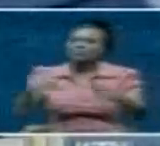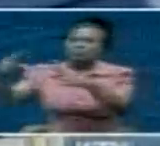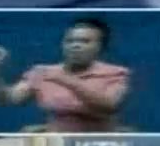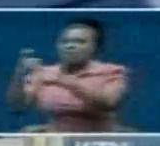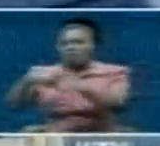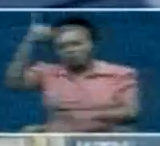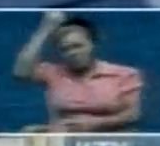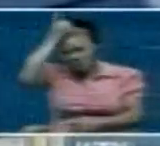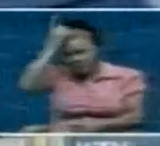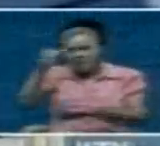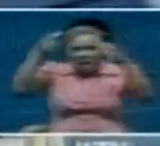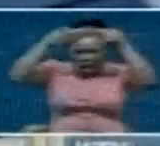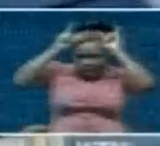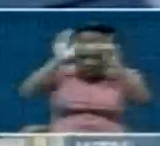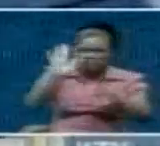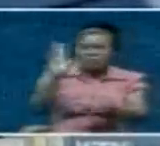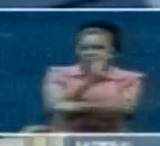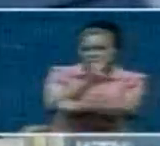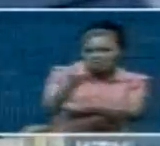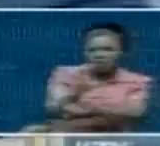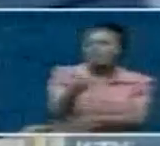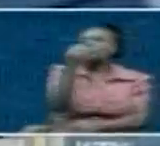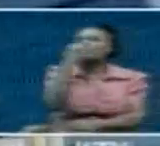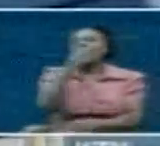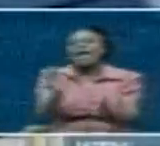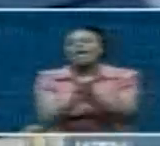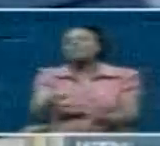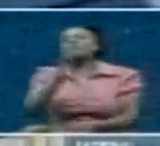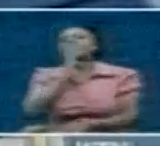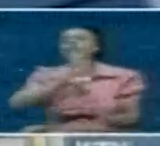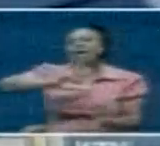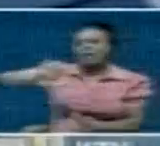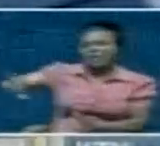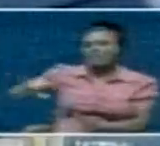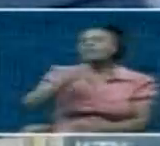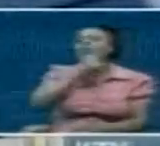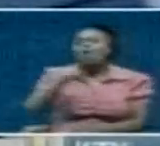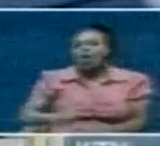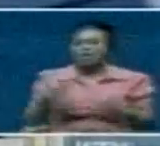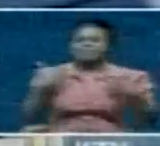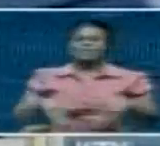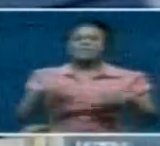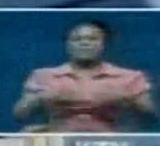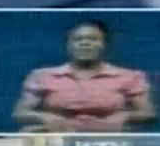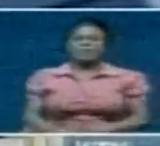the area with their livestock in search of pasture and water, leaving behind the aged.